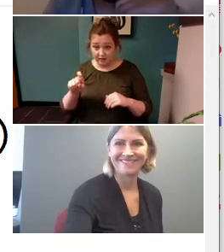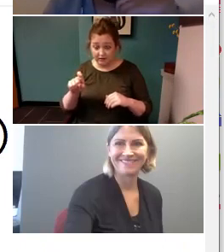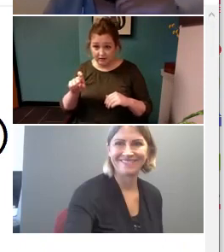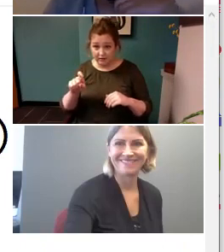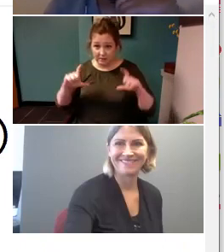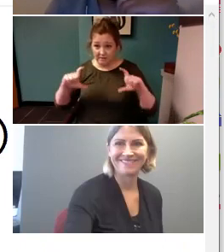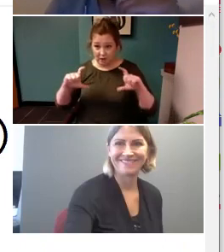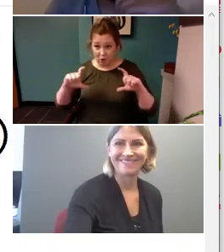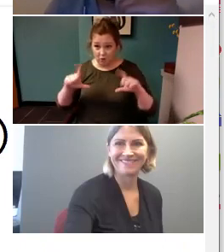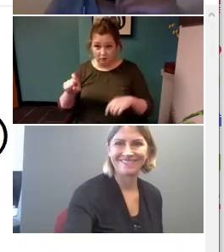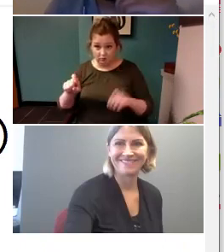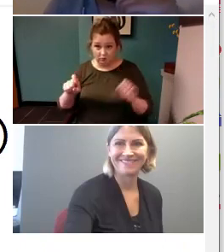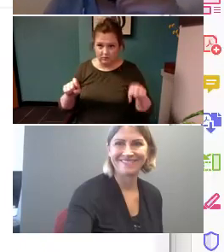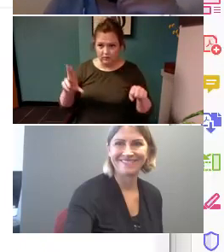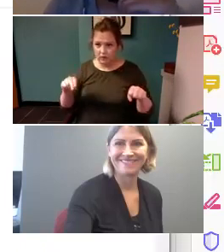Yes or no?